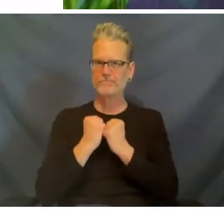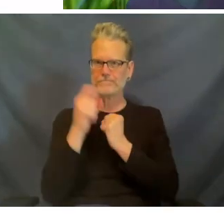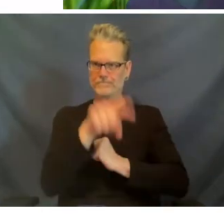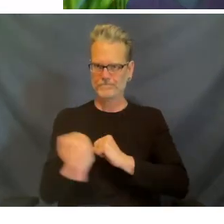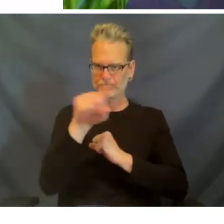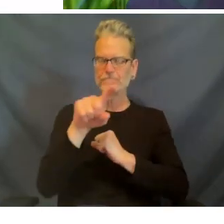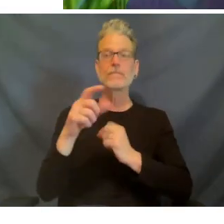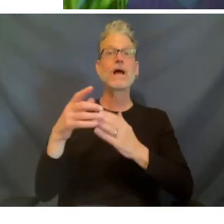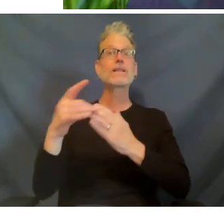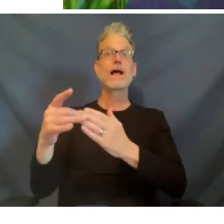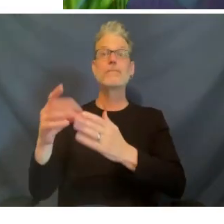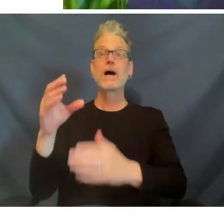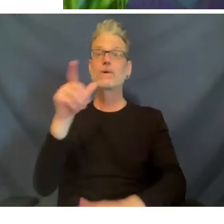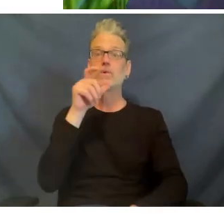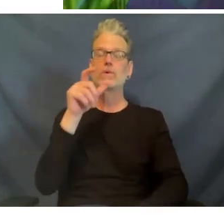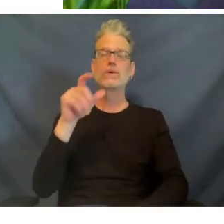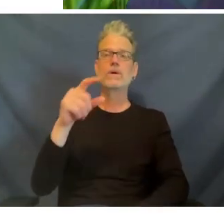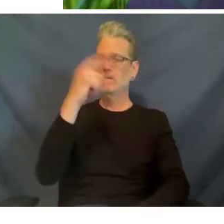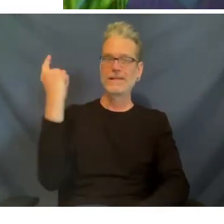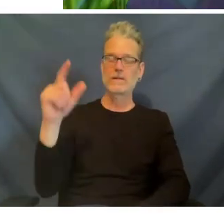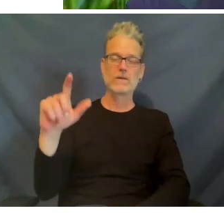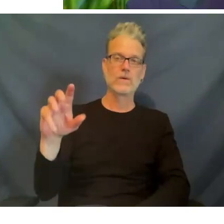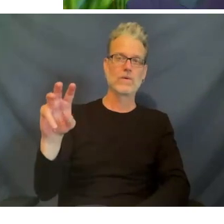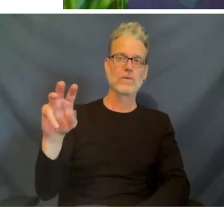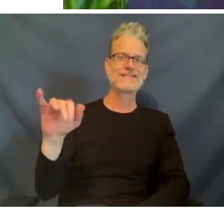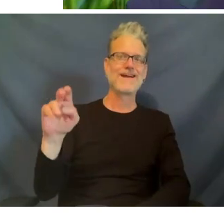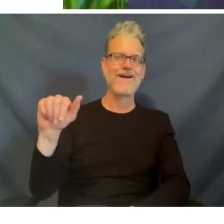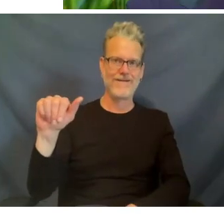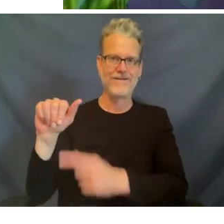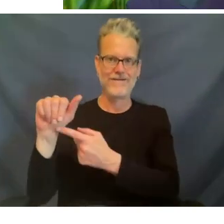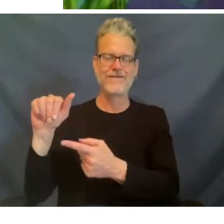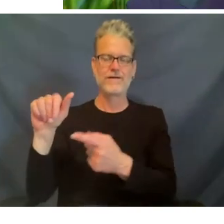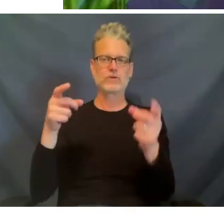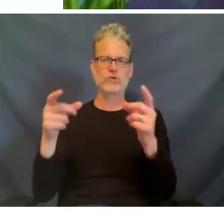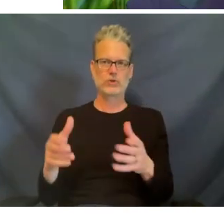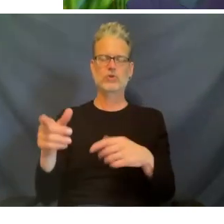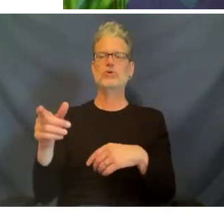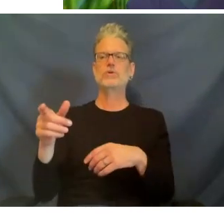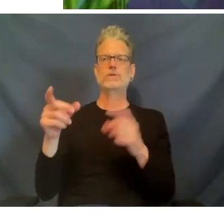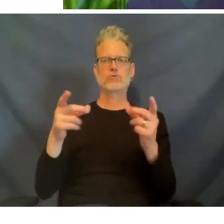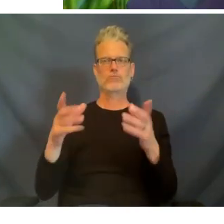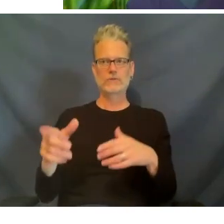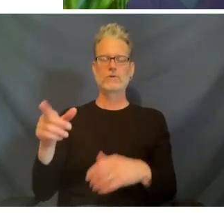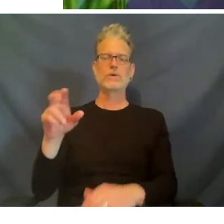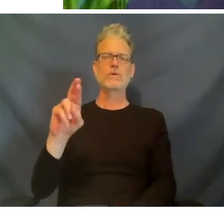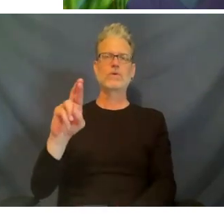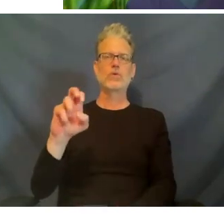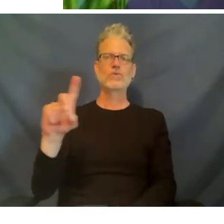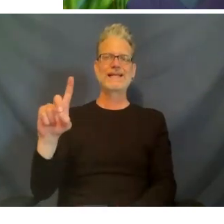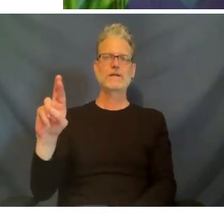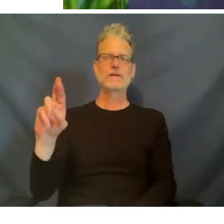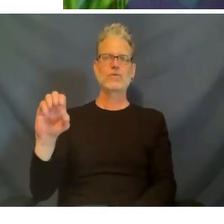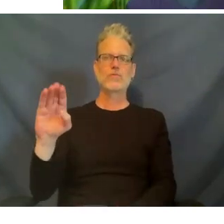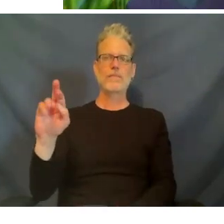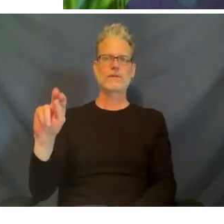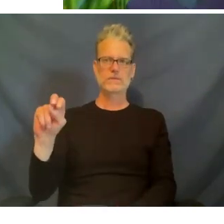Wataya, or the Black Wataya Directorate, which is led by the director, Reed Robinson, and he is supported